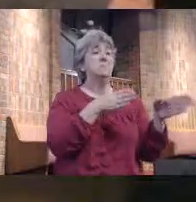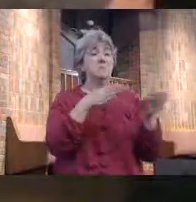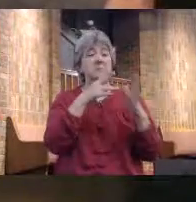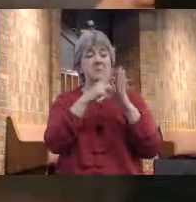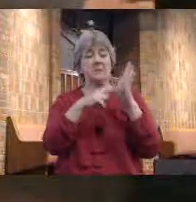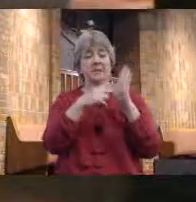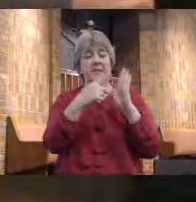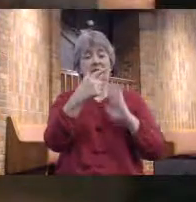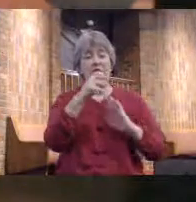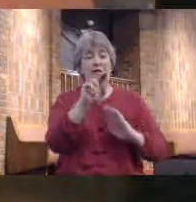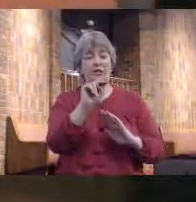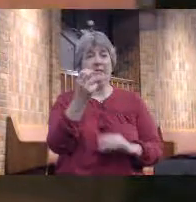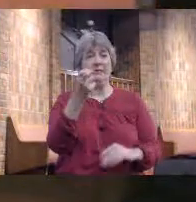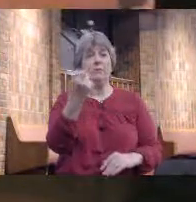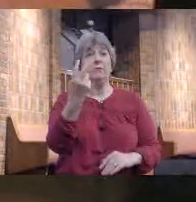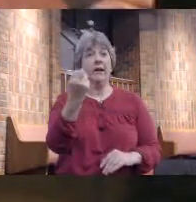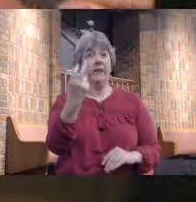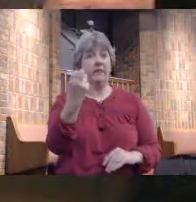Genesis chapter 12.